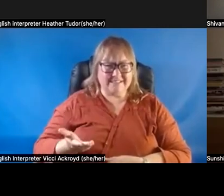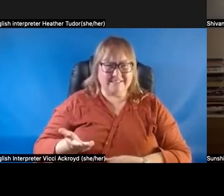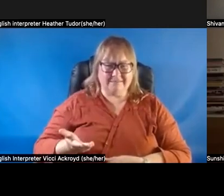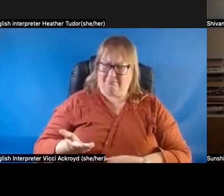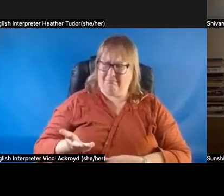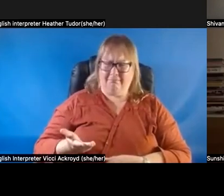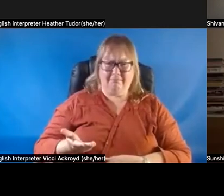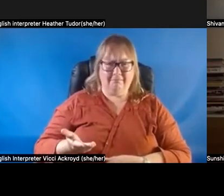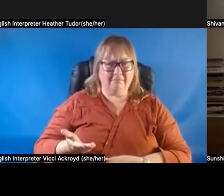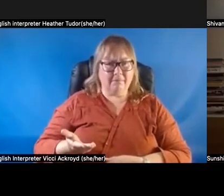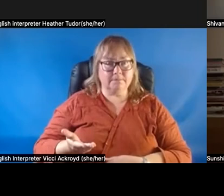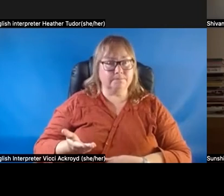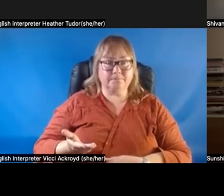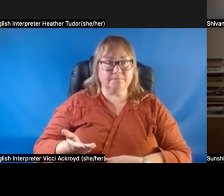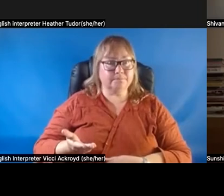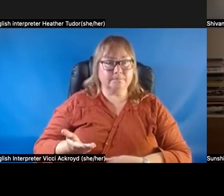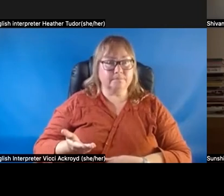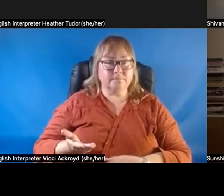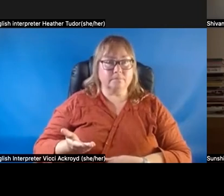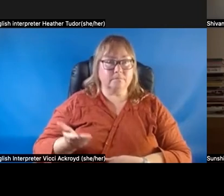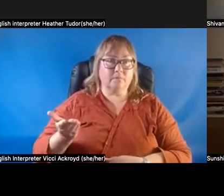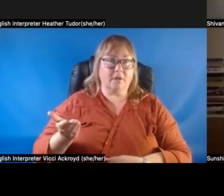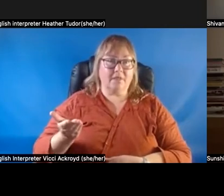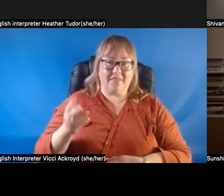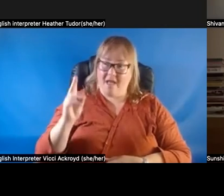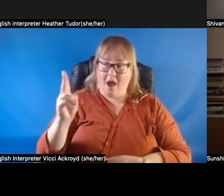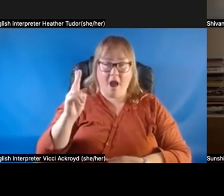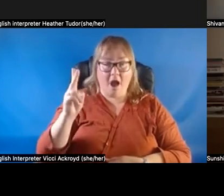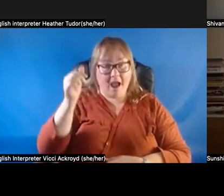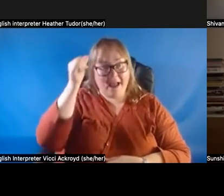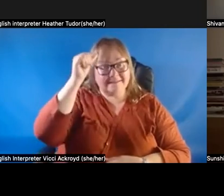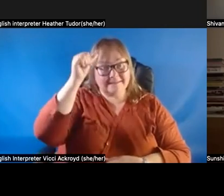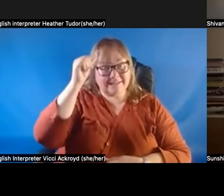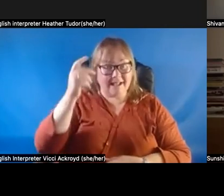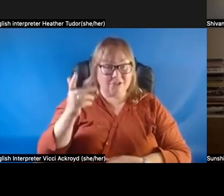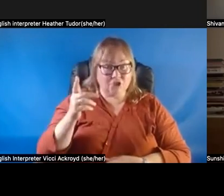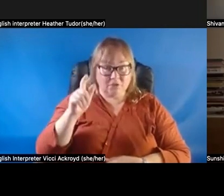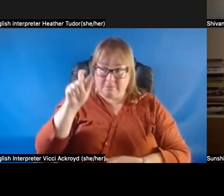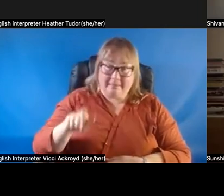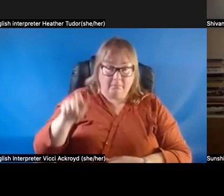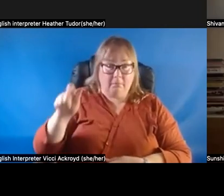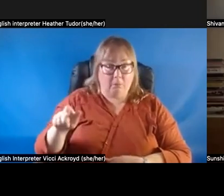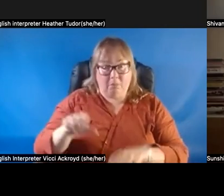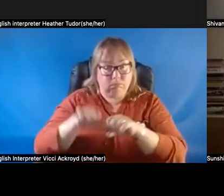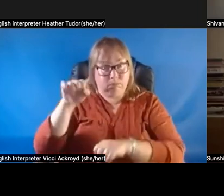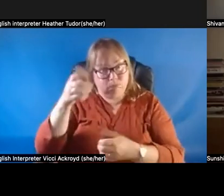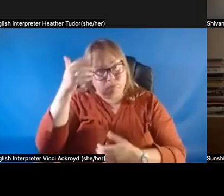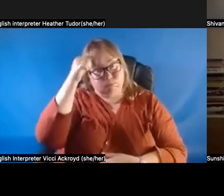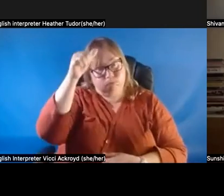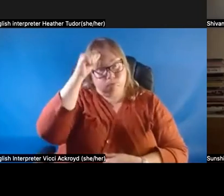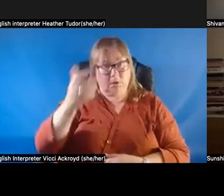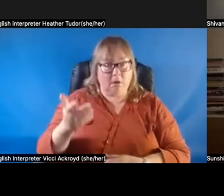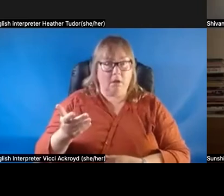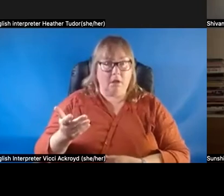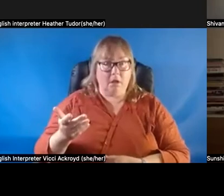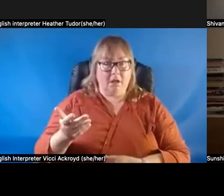but you think that, okay, these are educated people, so you know they don't don't want to believe in discrimination, or